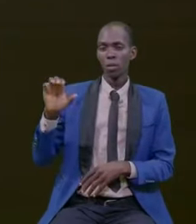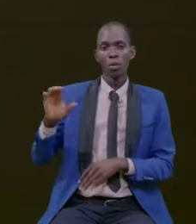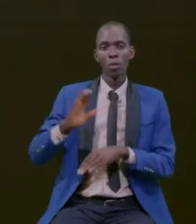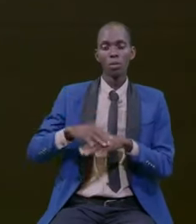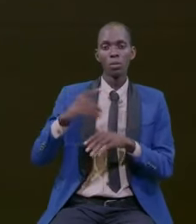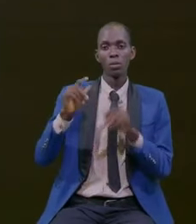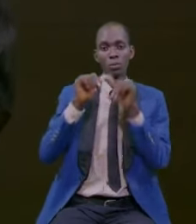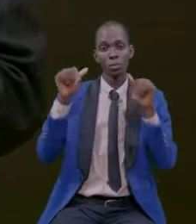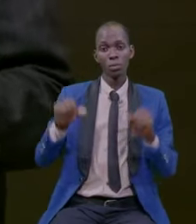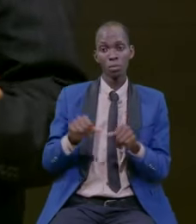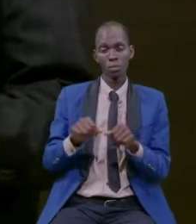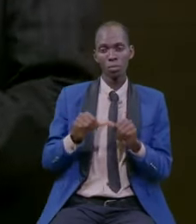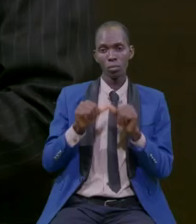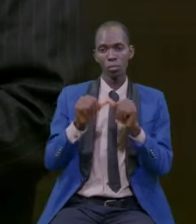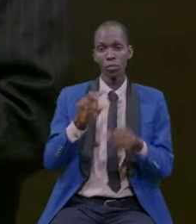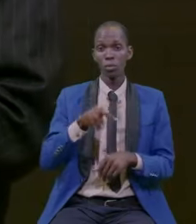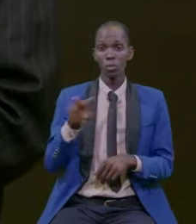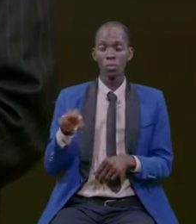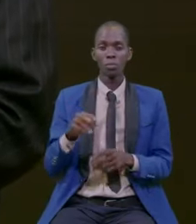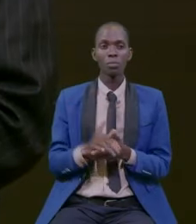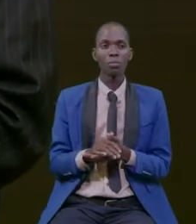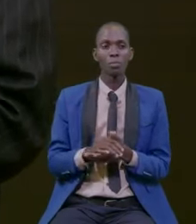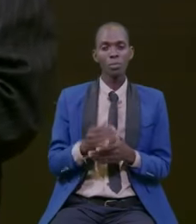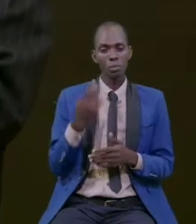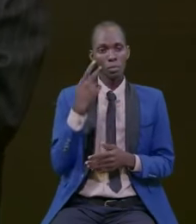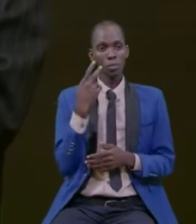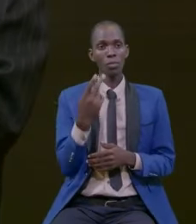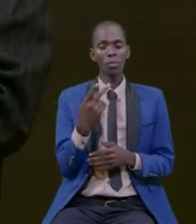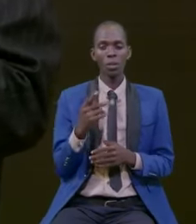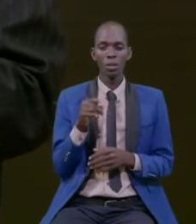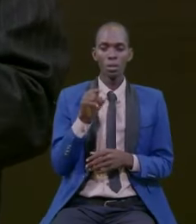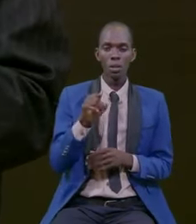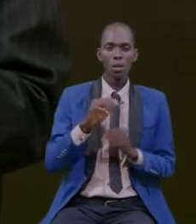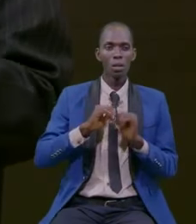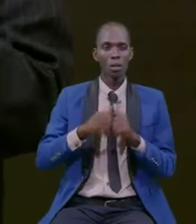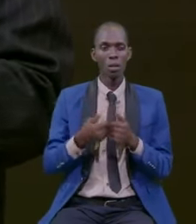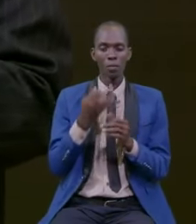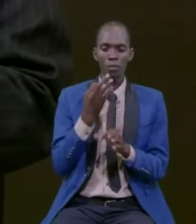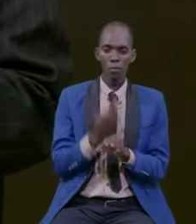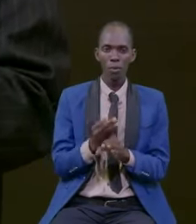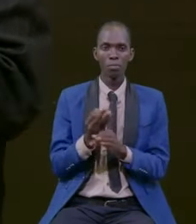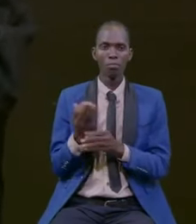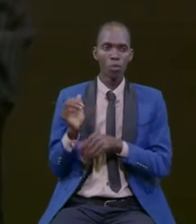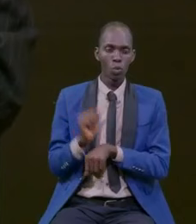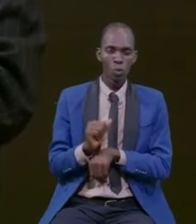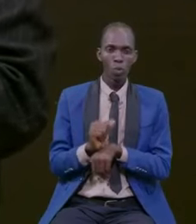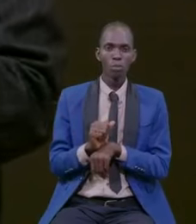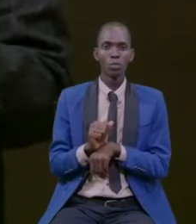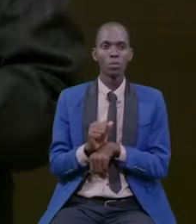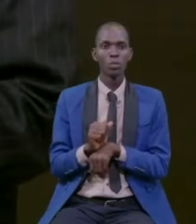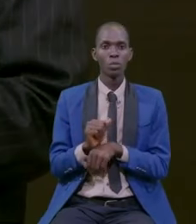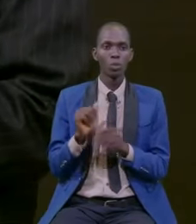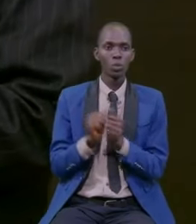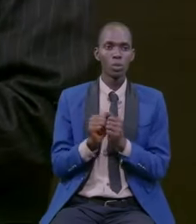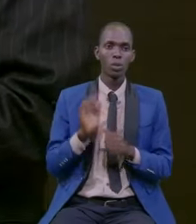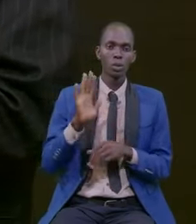22 then it says yes thou how Faith Ro work with